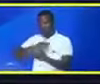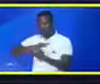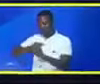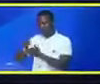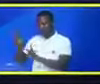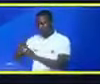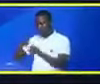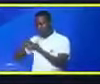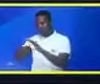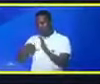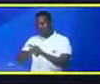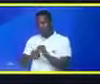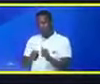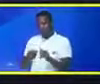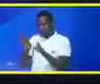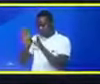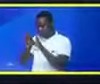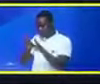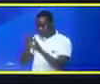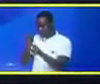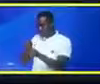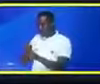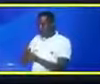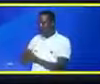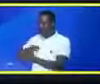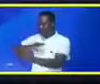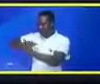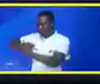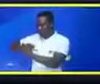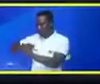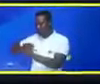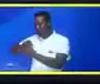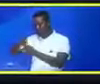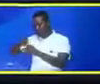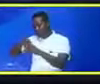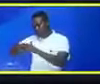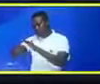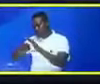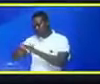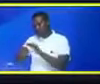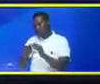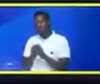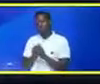access. Doors limit and restrict access.